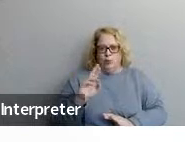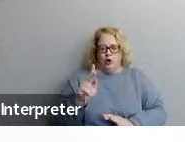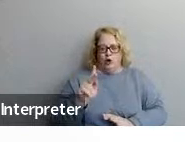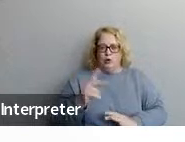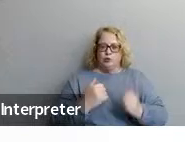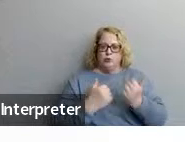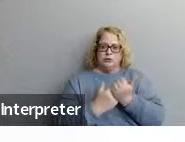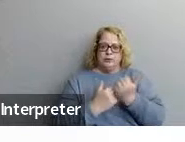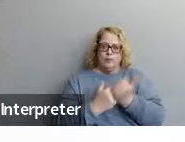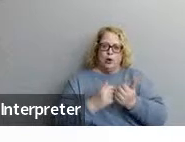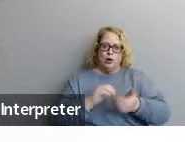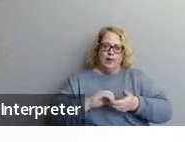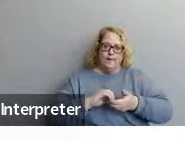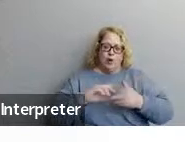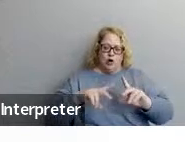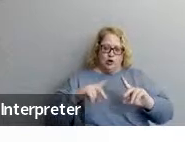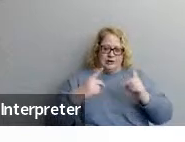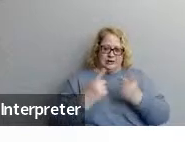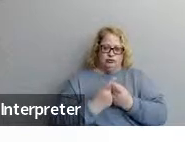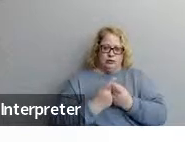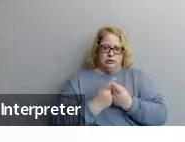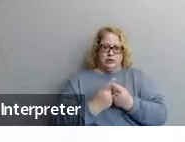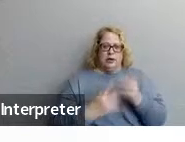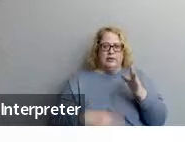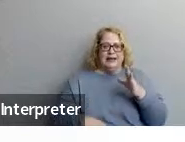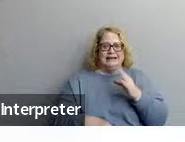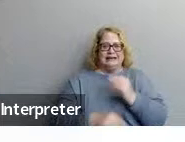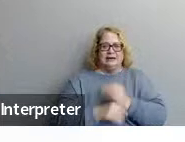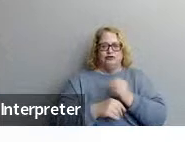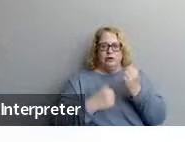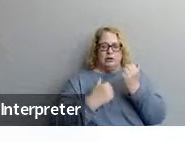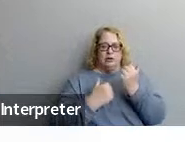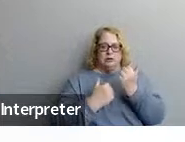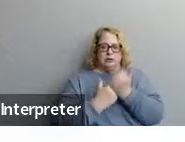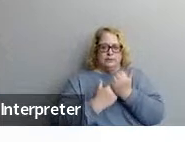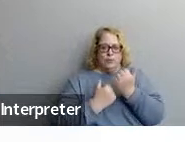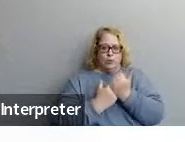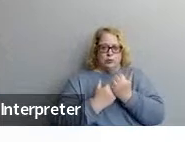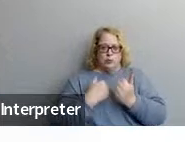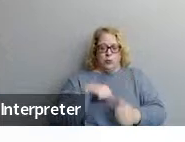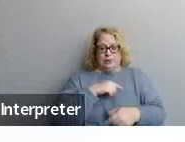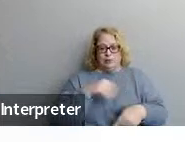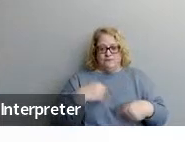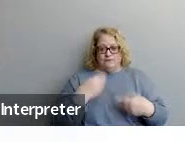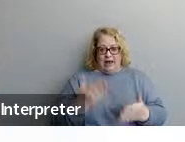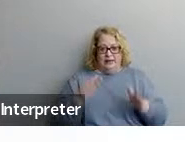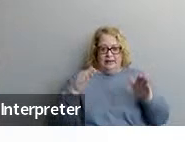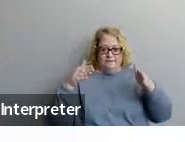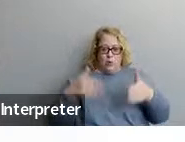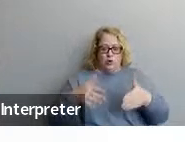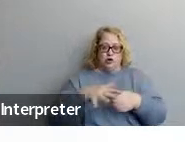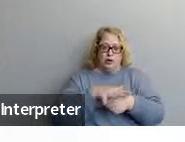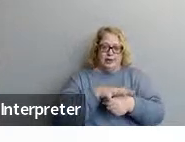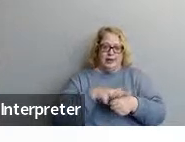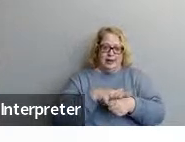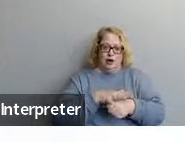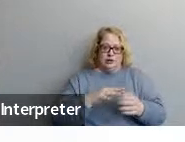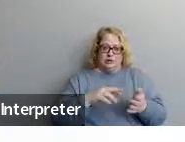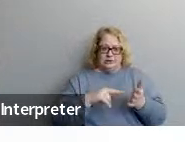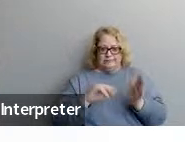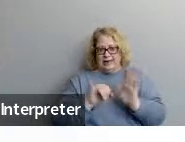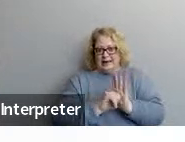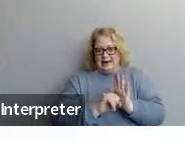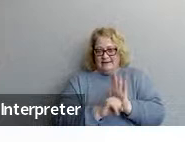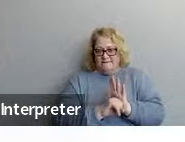districts across the county, the additional supports that we provide that focus on the areas identified for each of those partner district